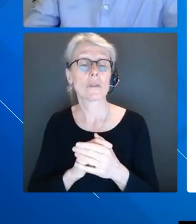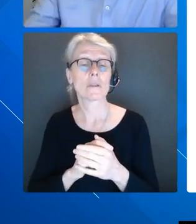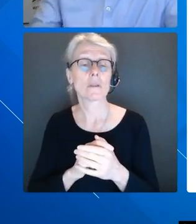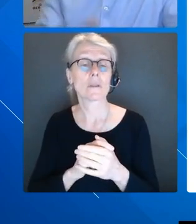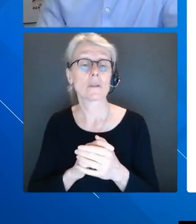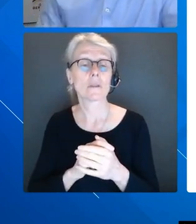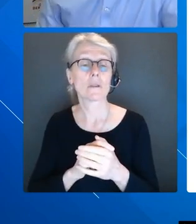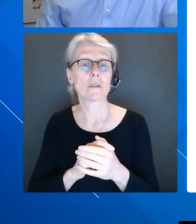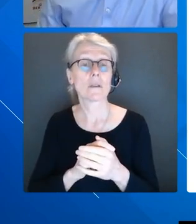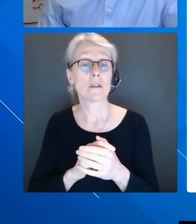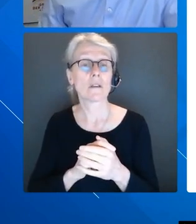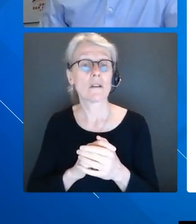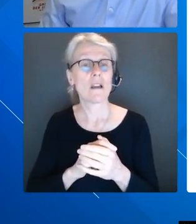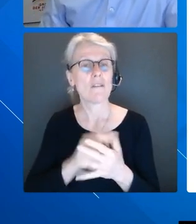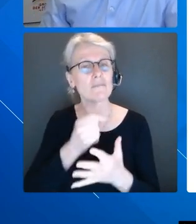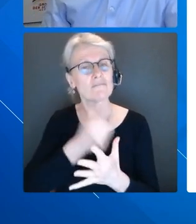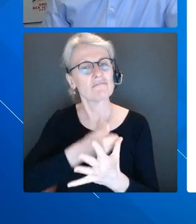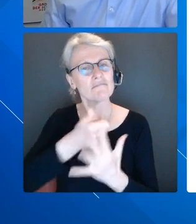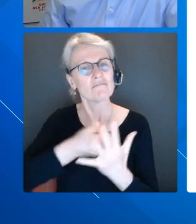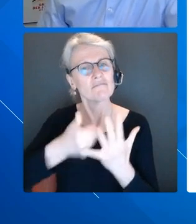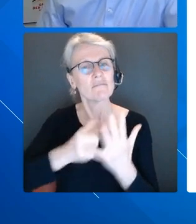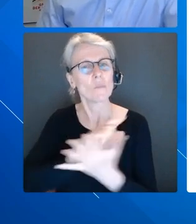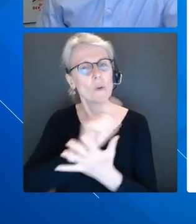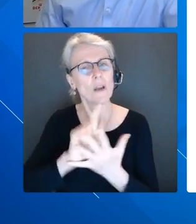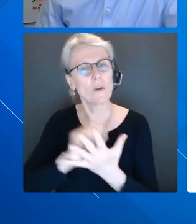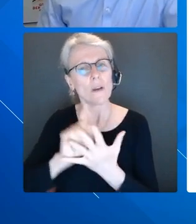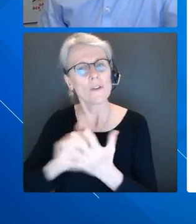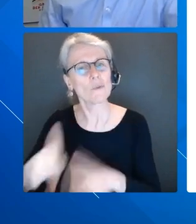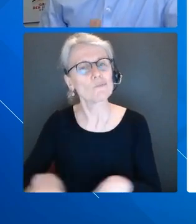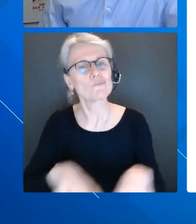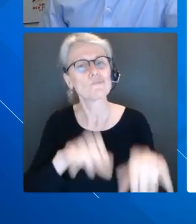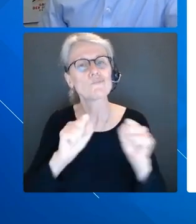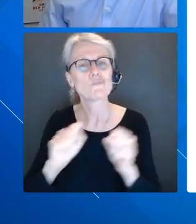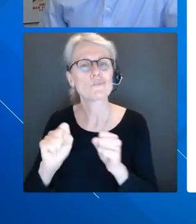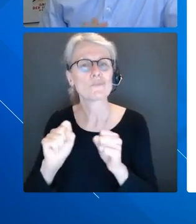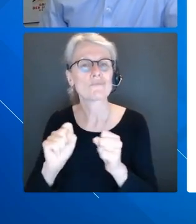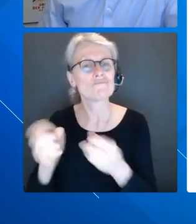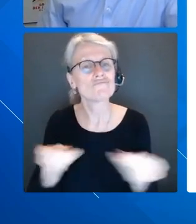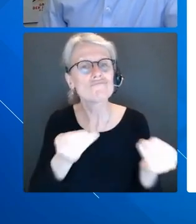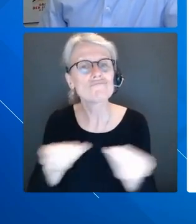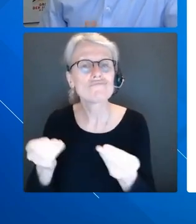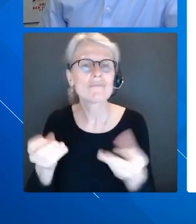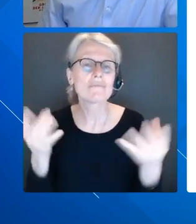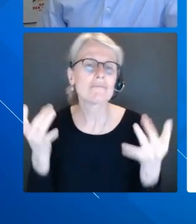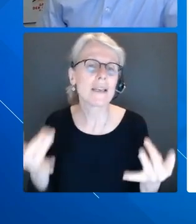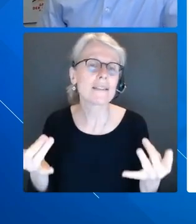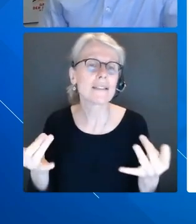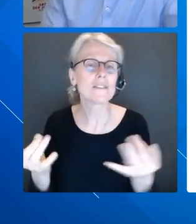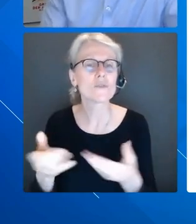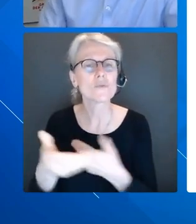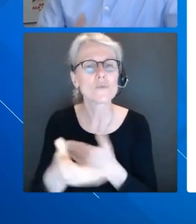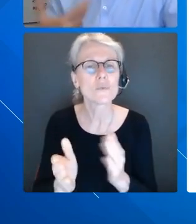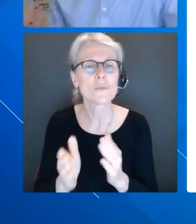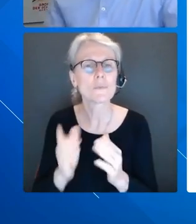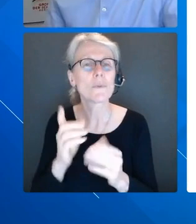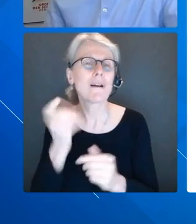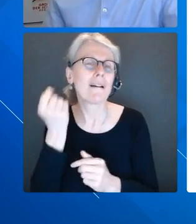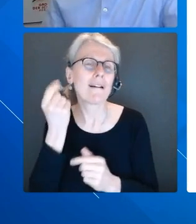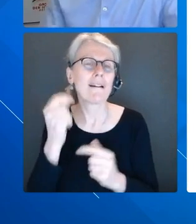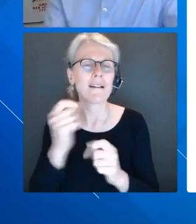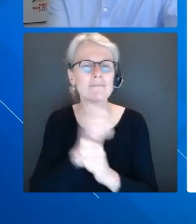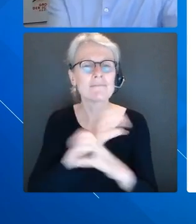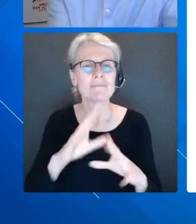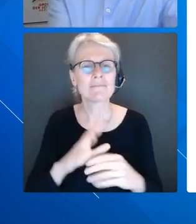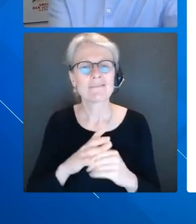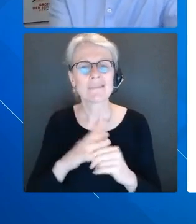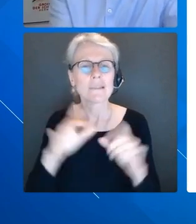do a moderated meditation session every hour. I thought it was pretty cool. But basically, just somewhere with this kind of quiet, dim lighting, like your old prayer